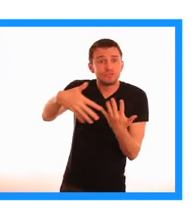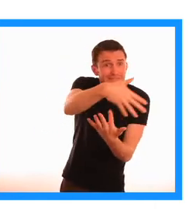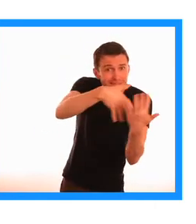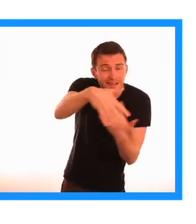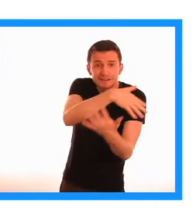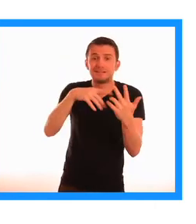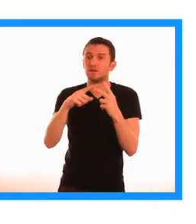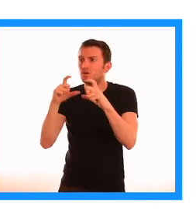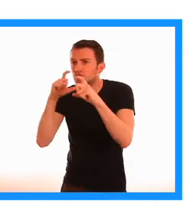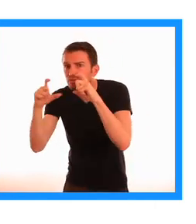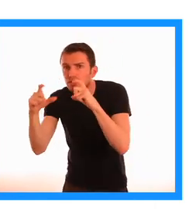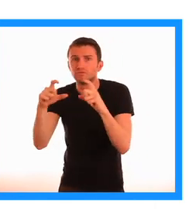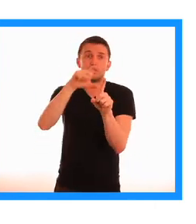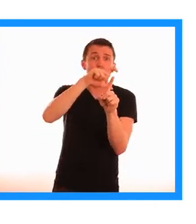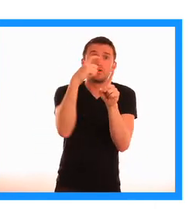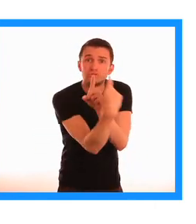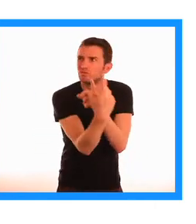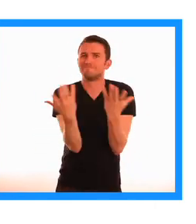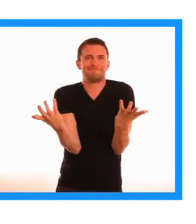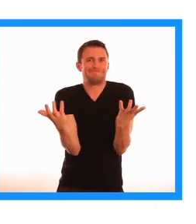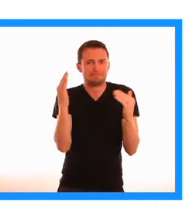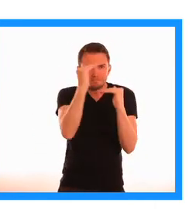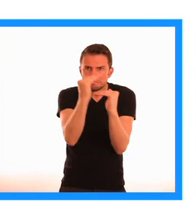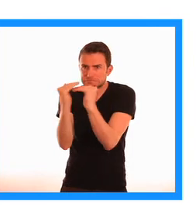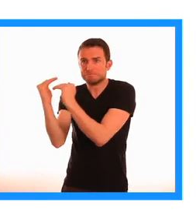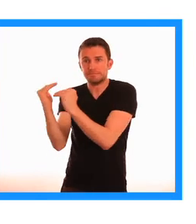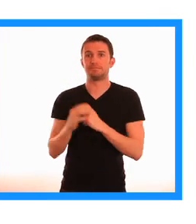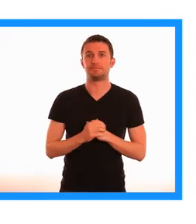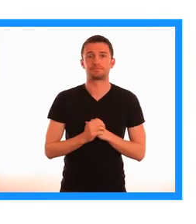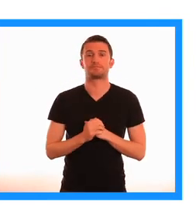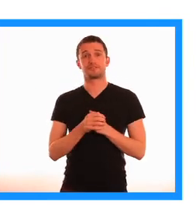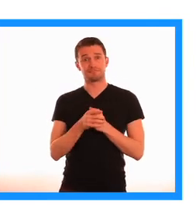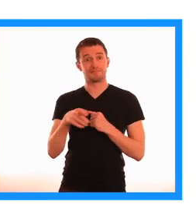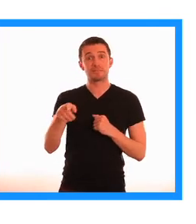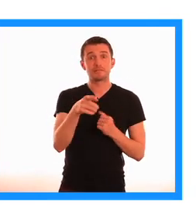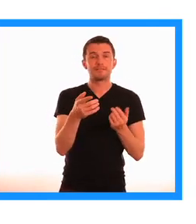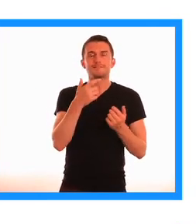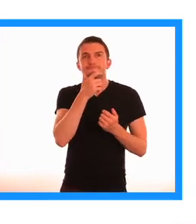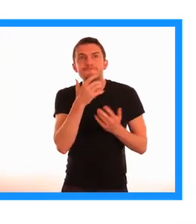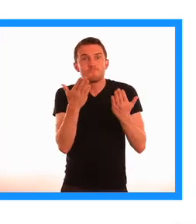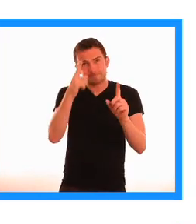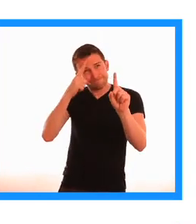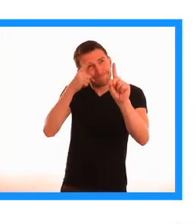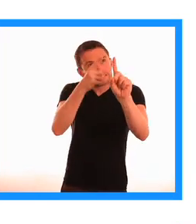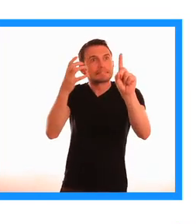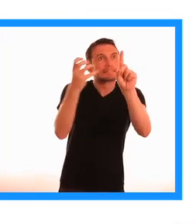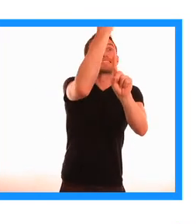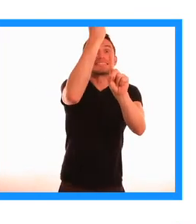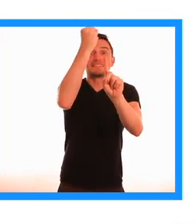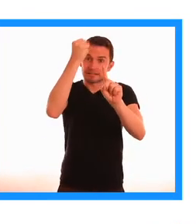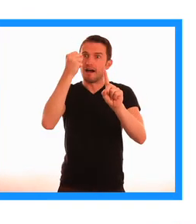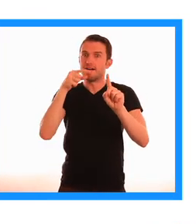cultural affairs of their communities. Realizing the promise of equity through inclusion will require action to ratify and implement